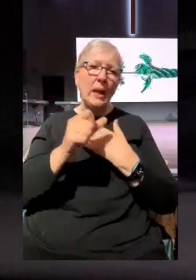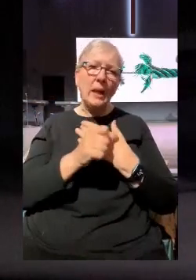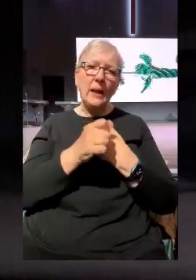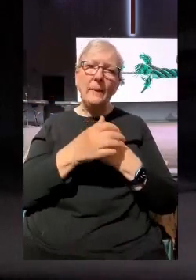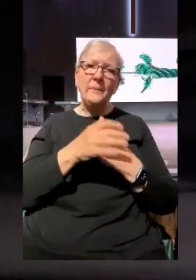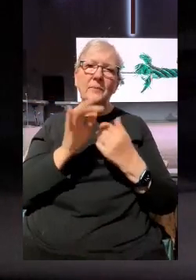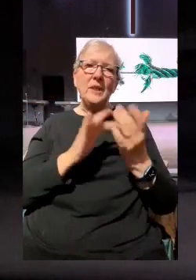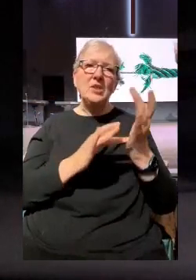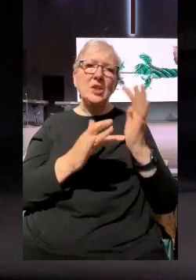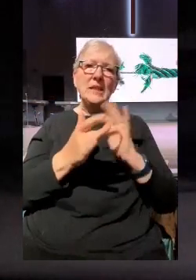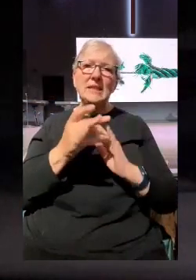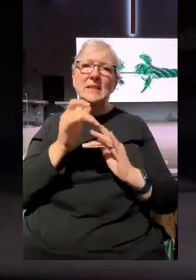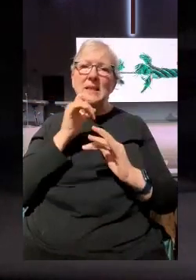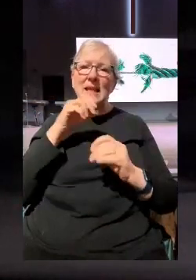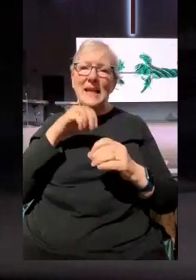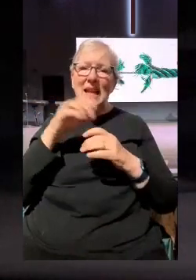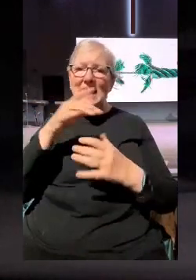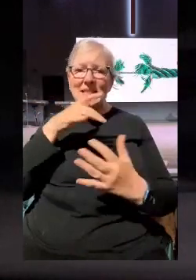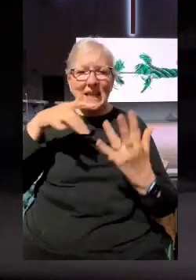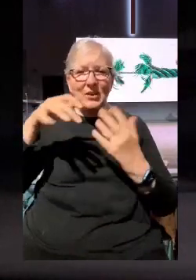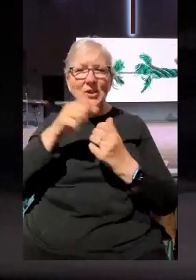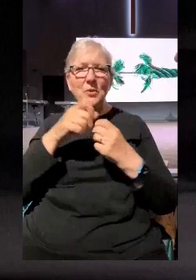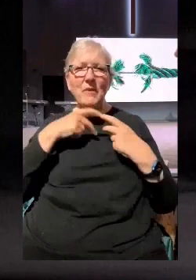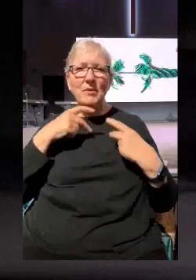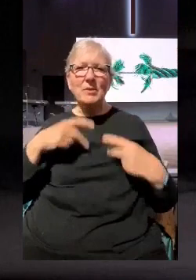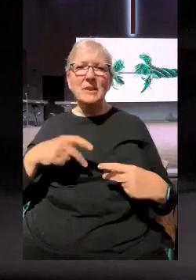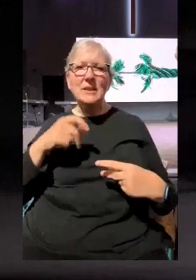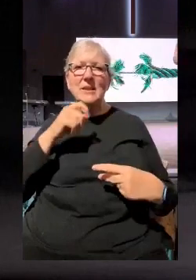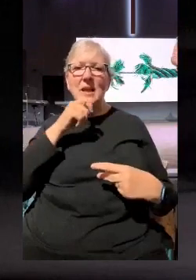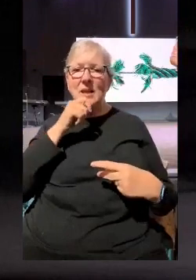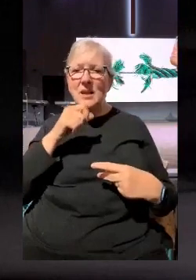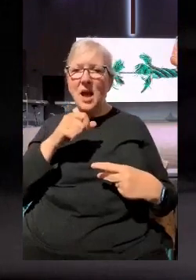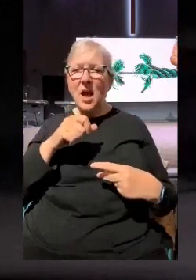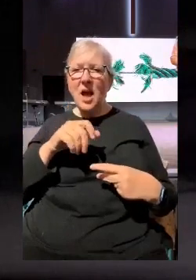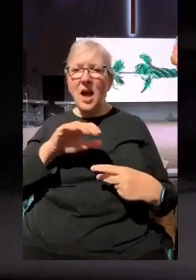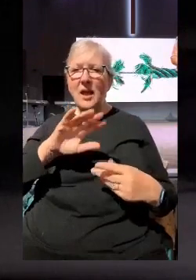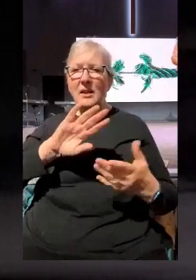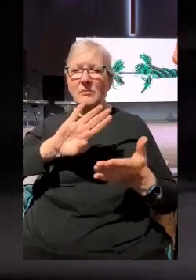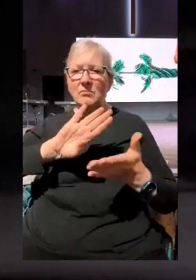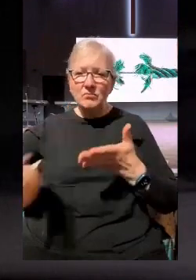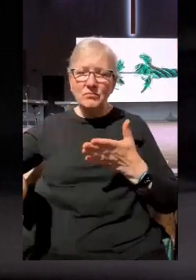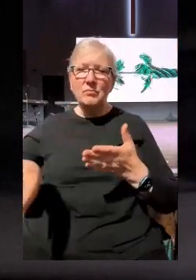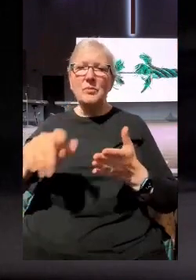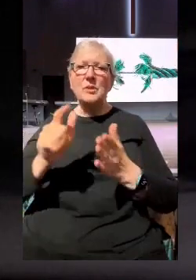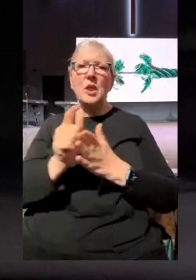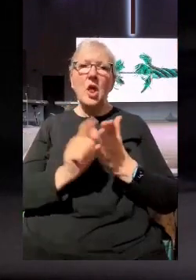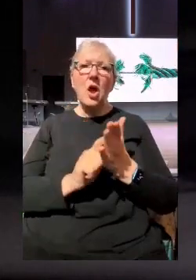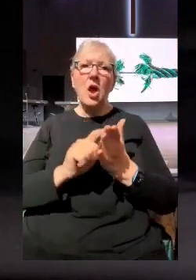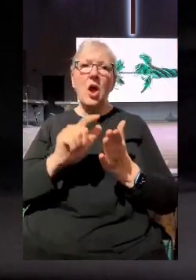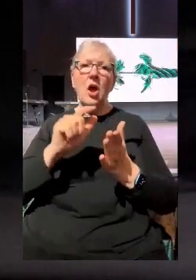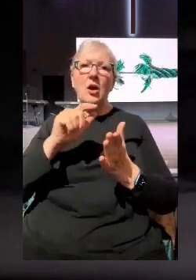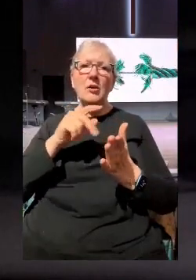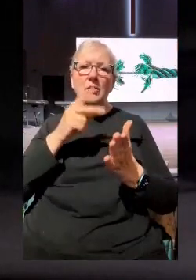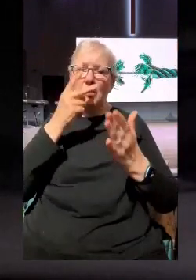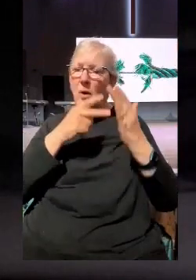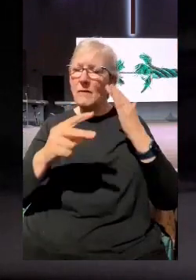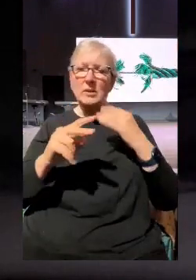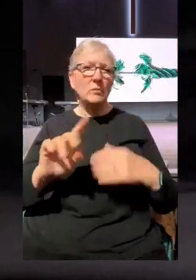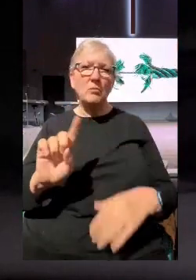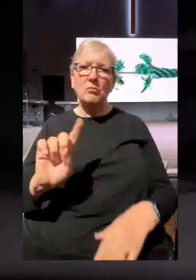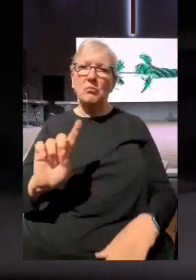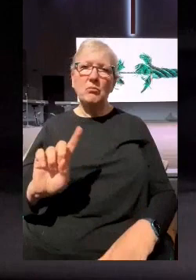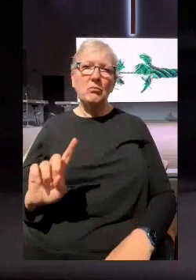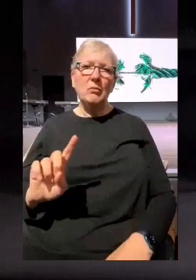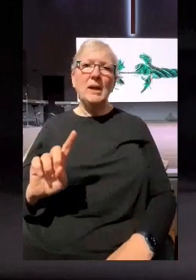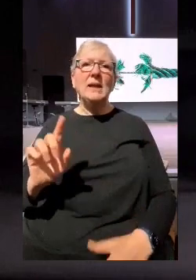in his interactions with the Pharisees, he does not dismiss the law or the prophets.